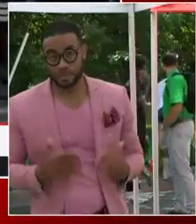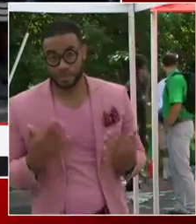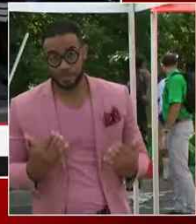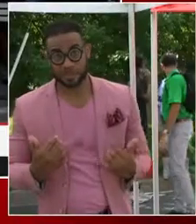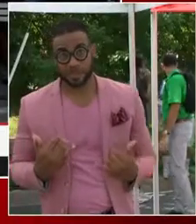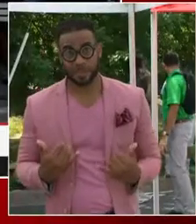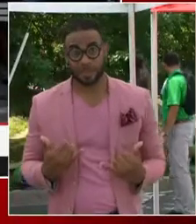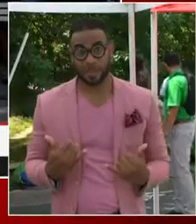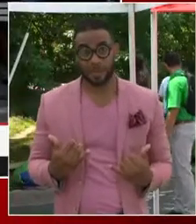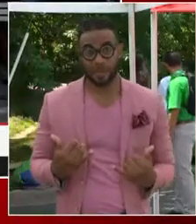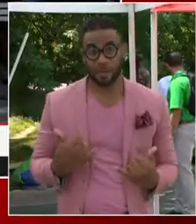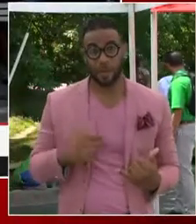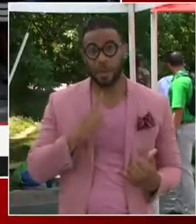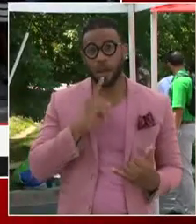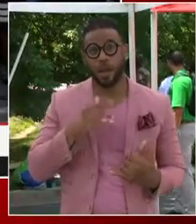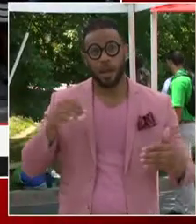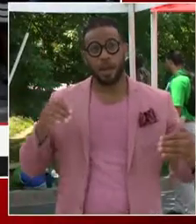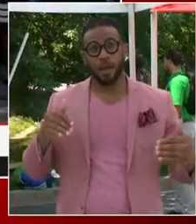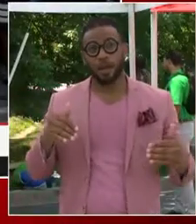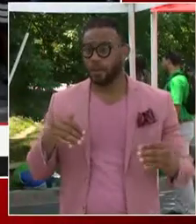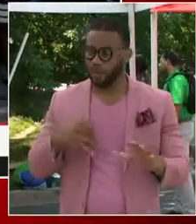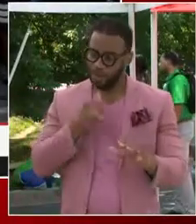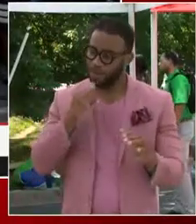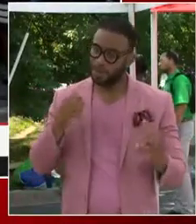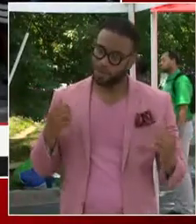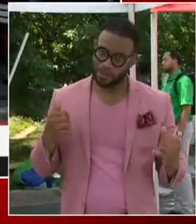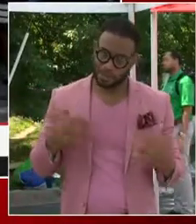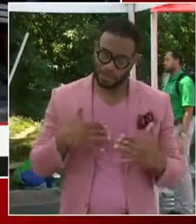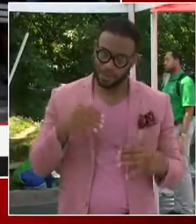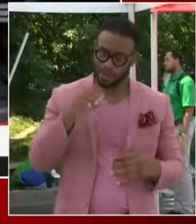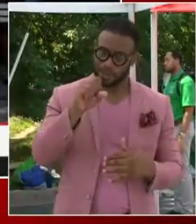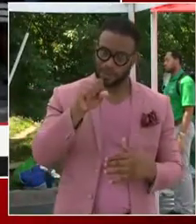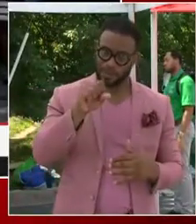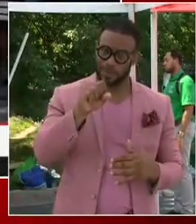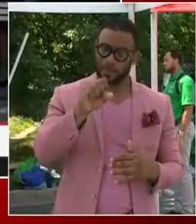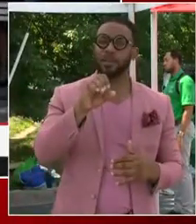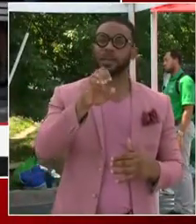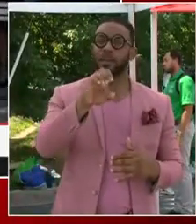Today, we are introducing, and I'm not scared of cicadas.